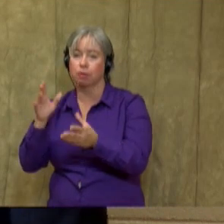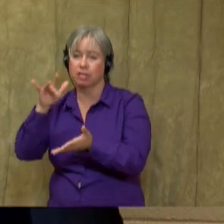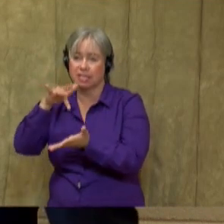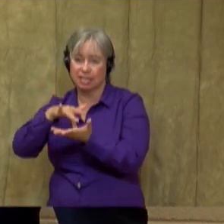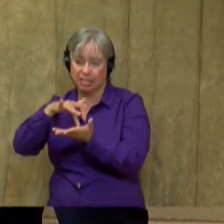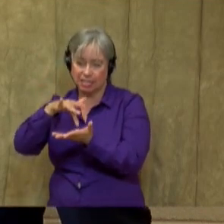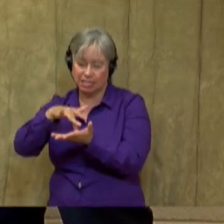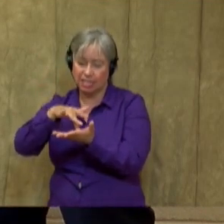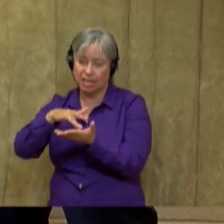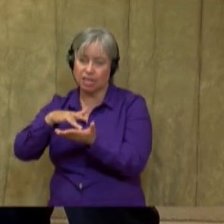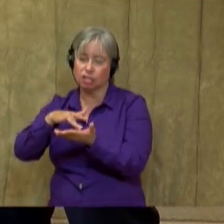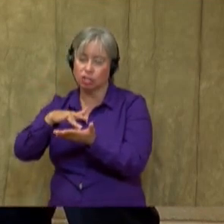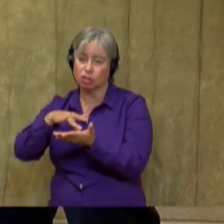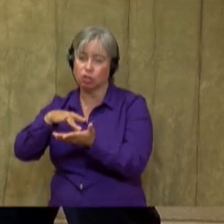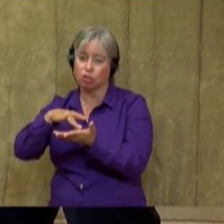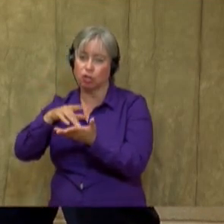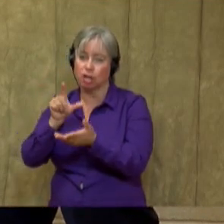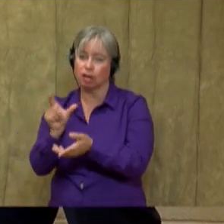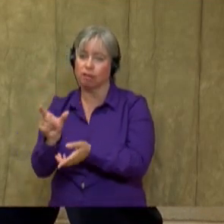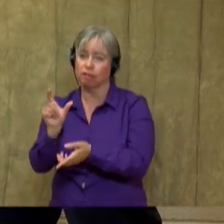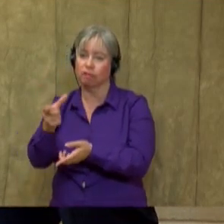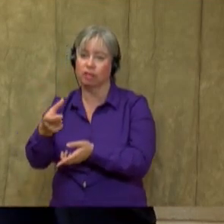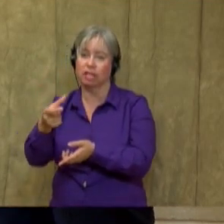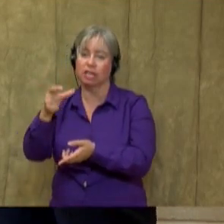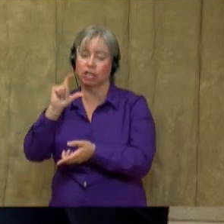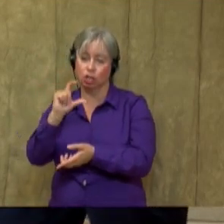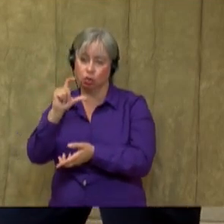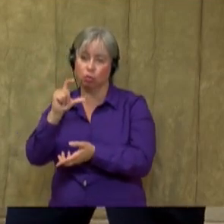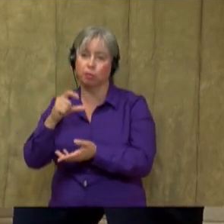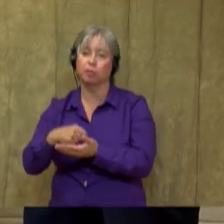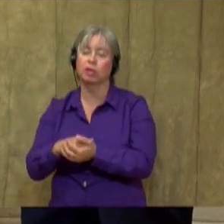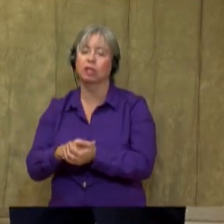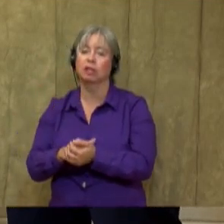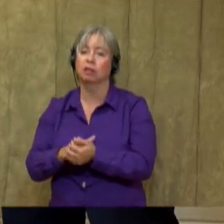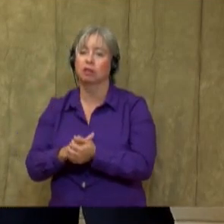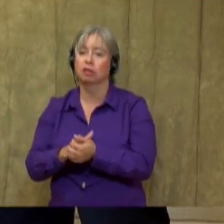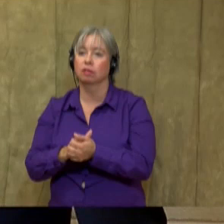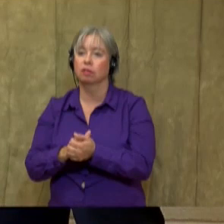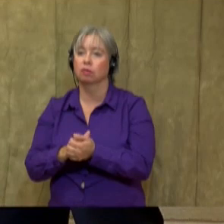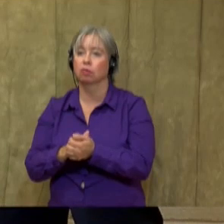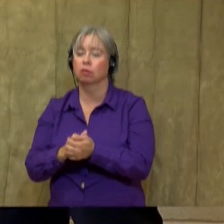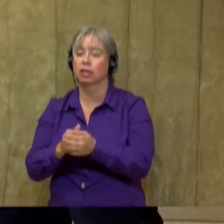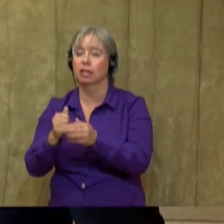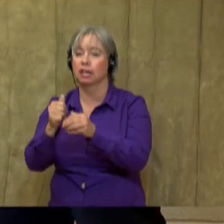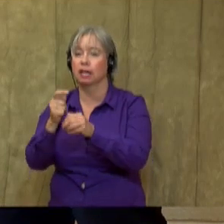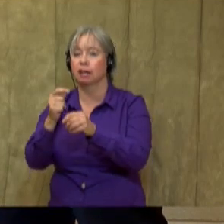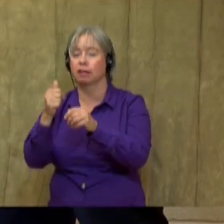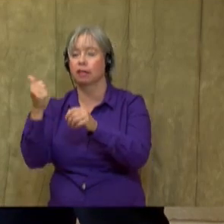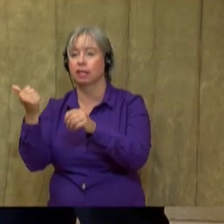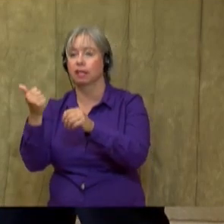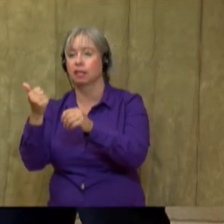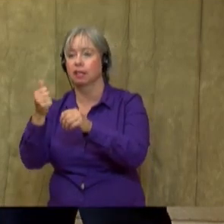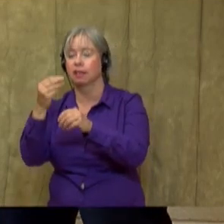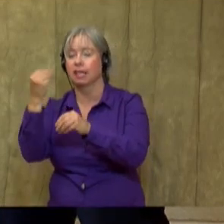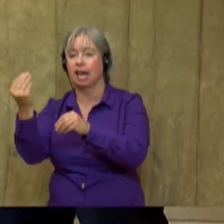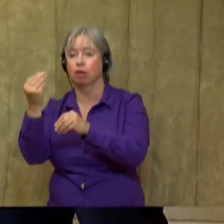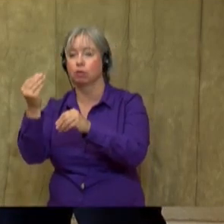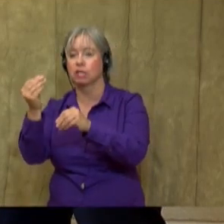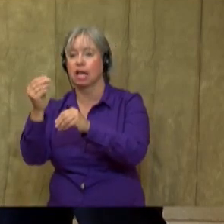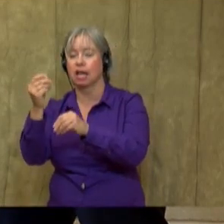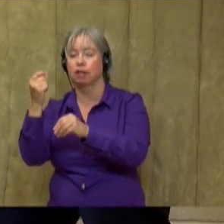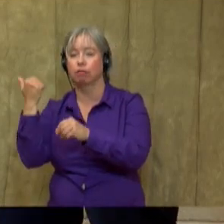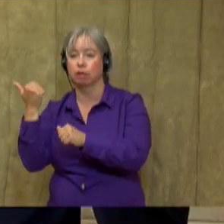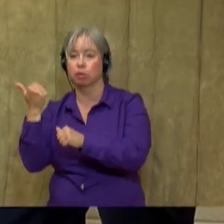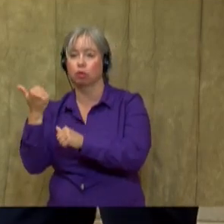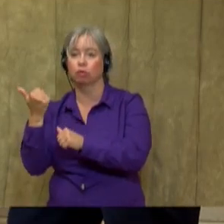our faces on our larger cube. So when I take away those edges, that leaves me with a 3 by 3